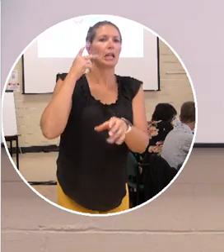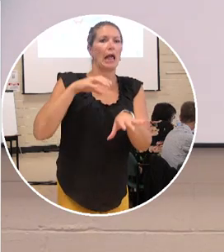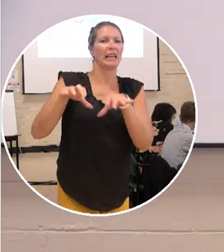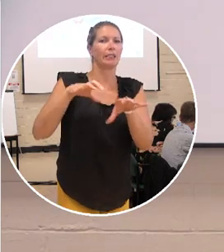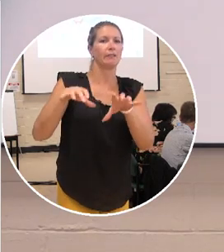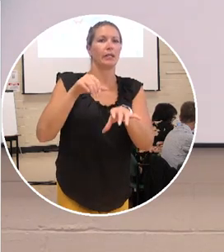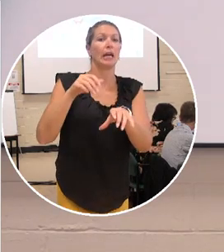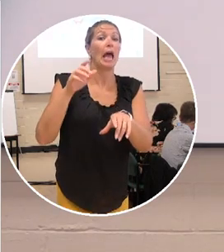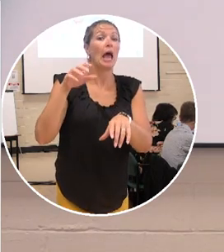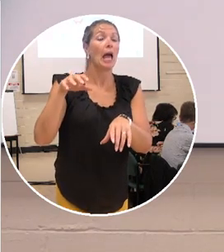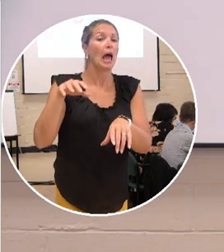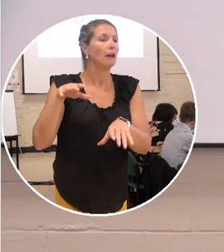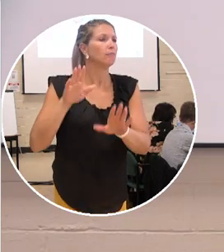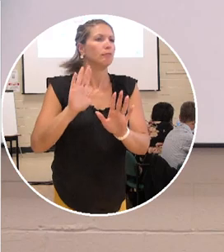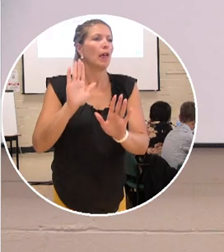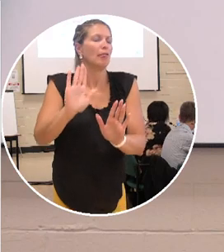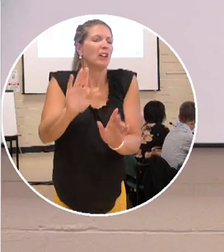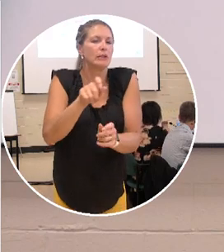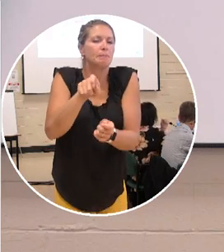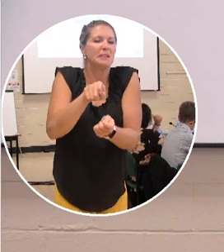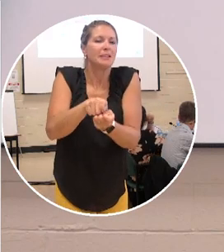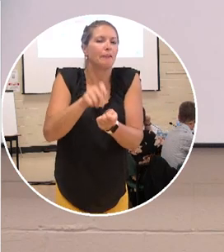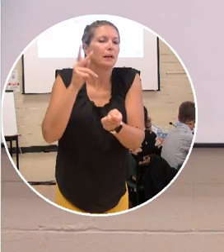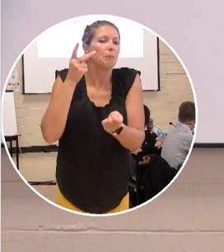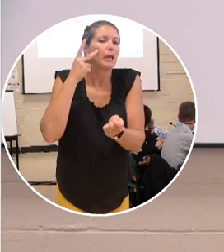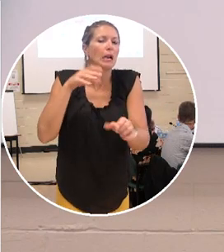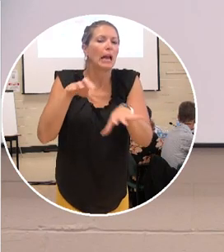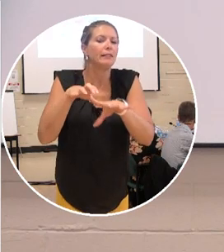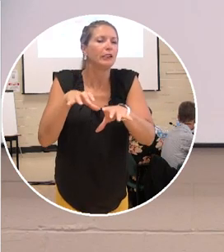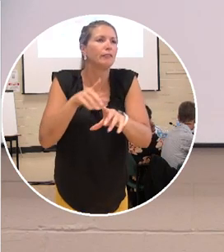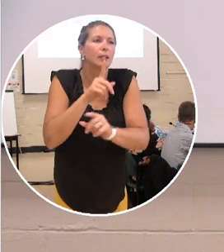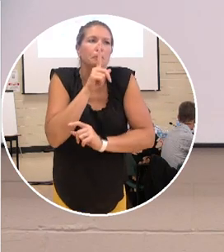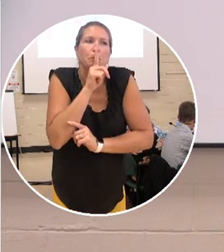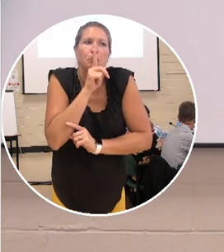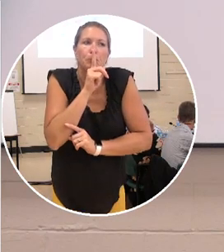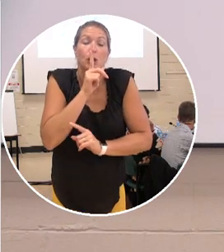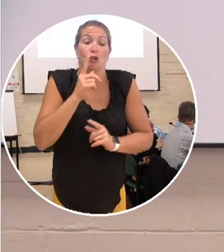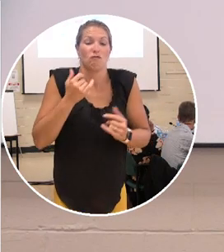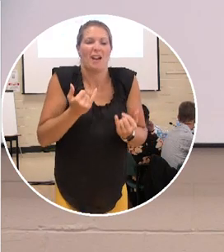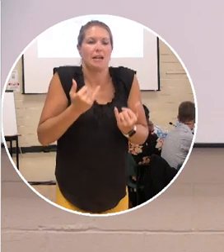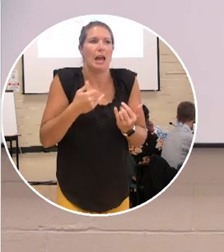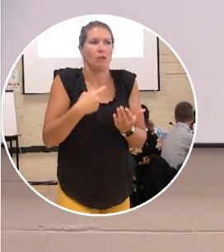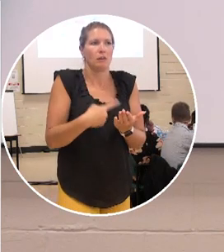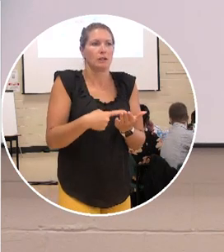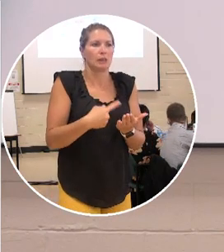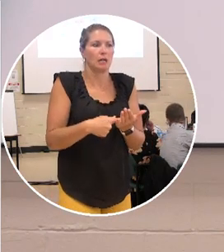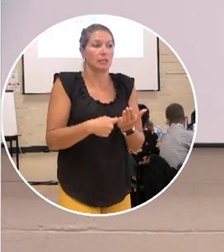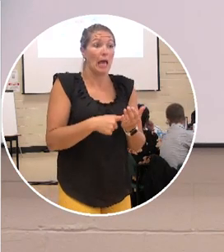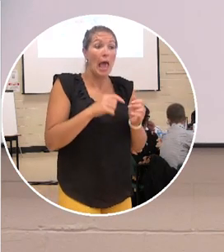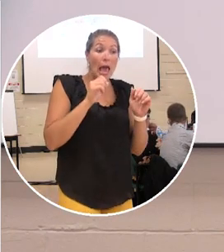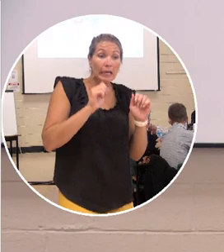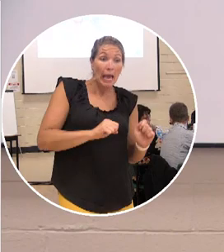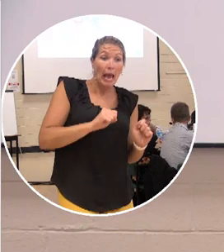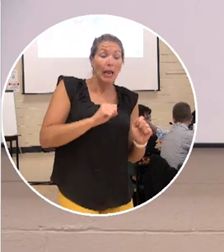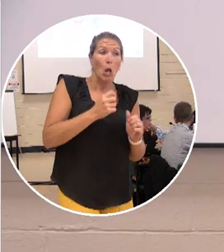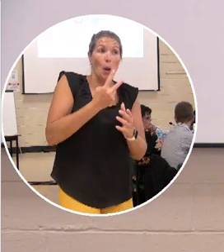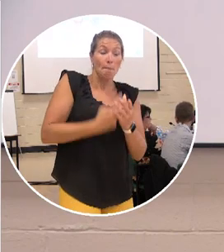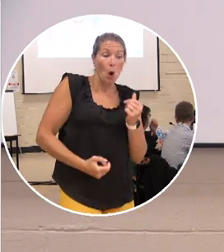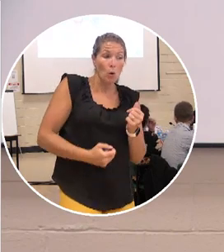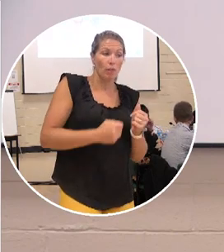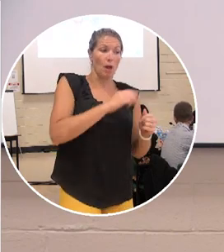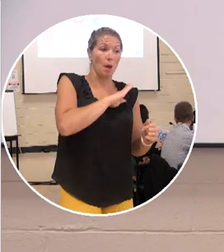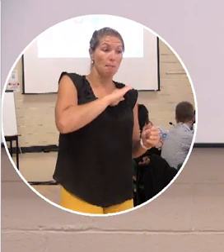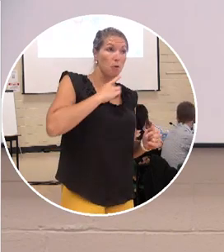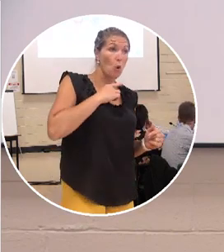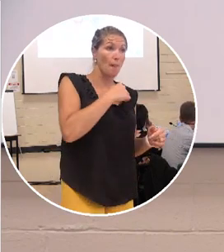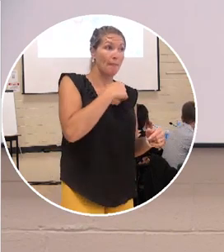trustee. But we have not addressed that in this motion. So this is strictly on whether you can be both at the end of the